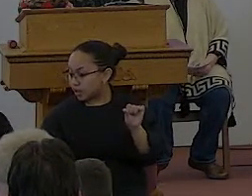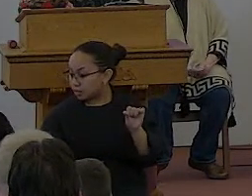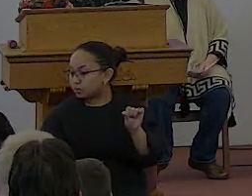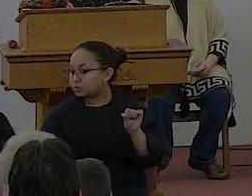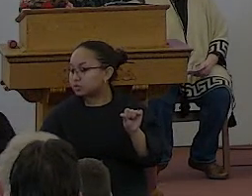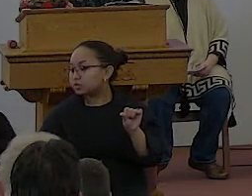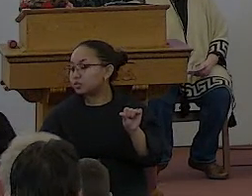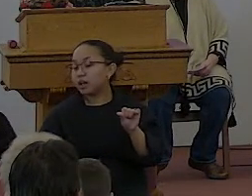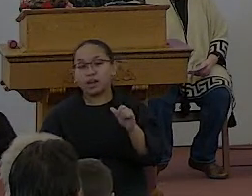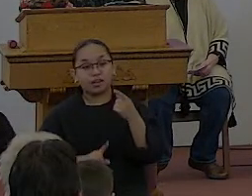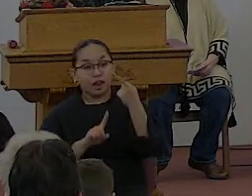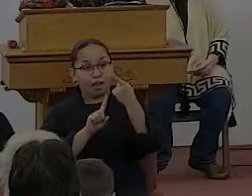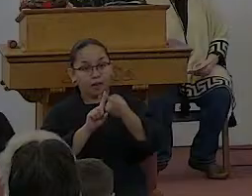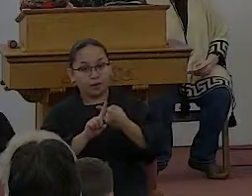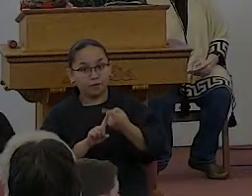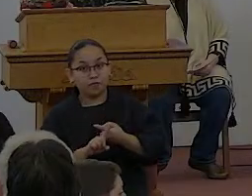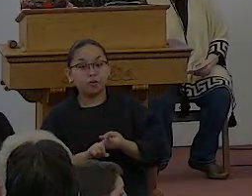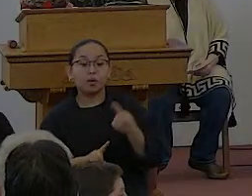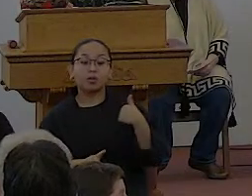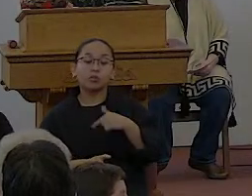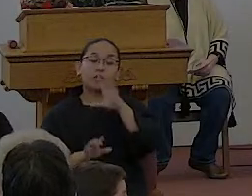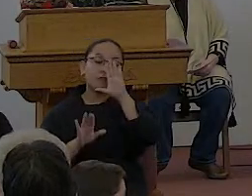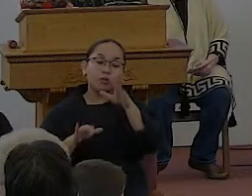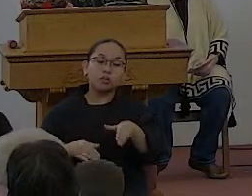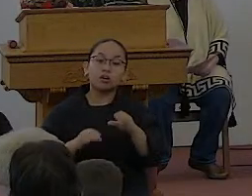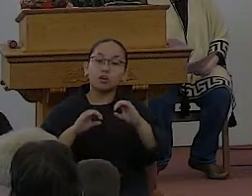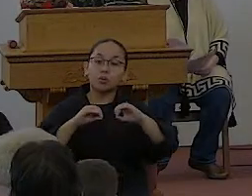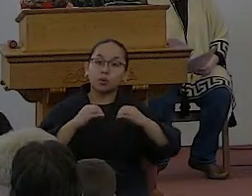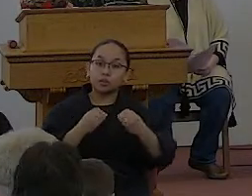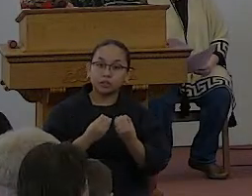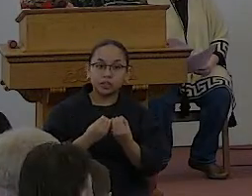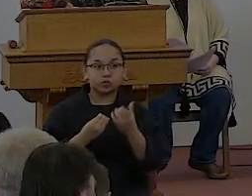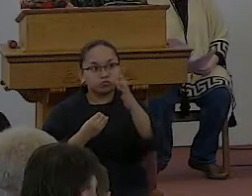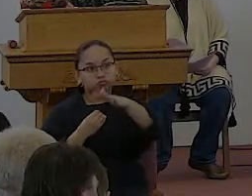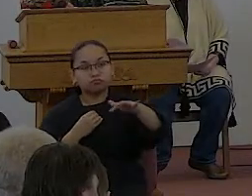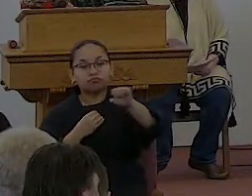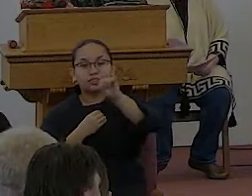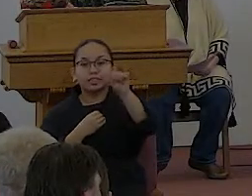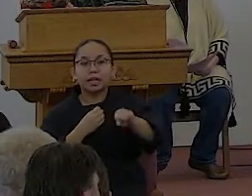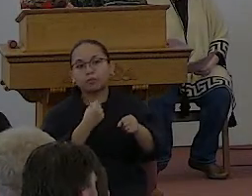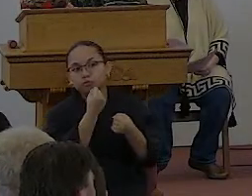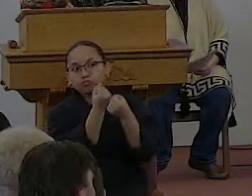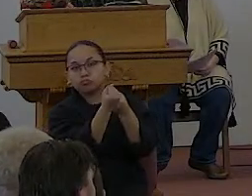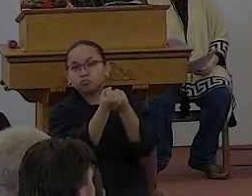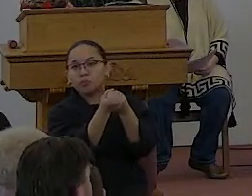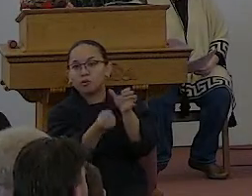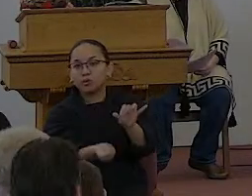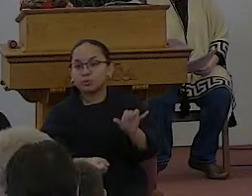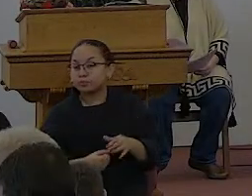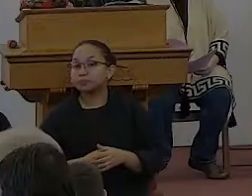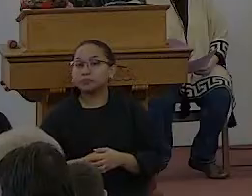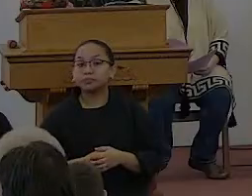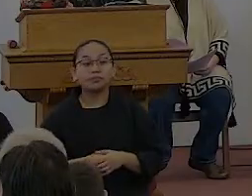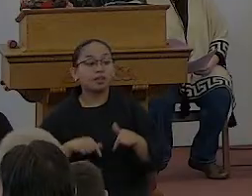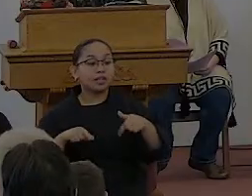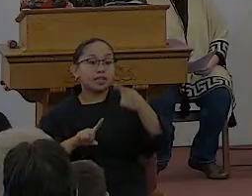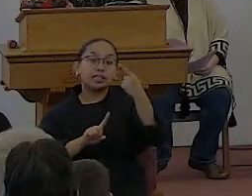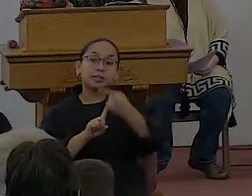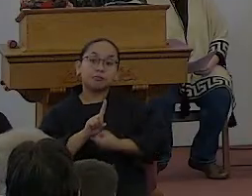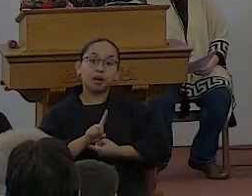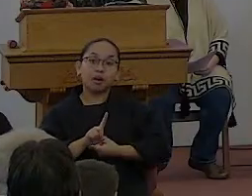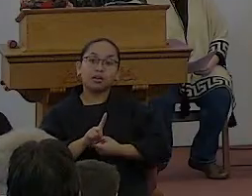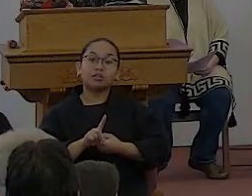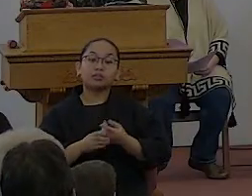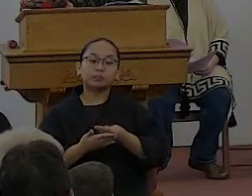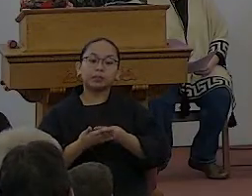each month we focus on an organization in the greater Salem area to help support. This month, that recipient